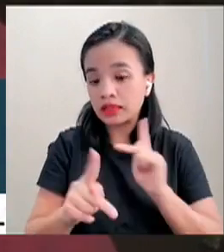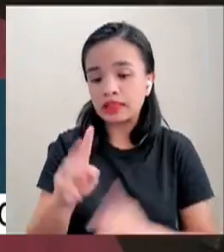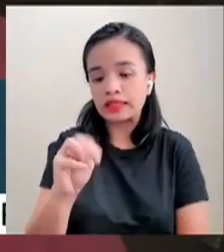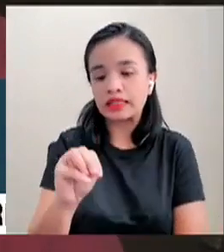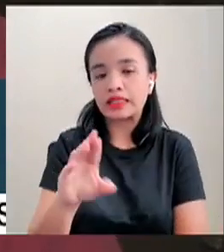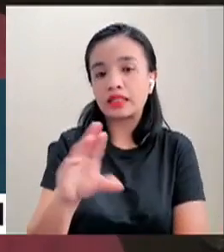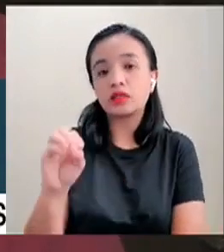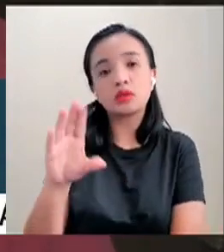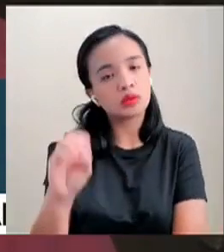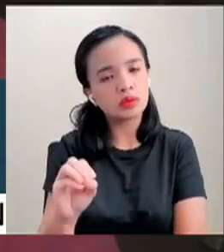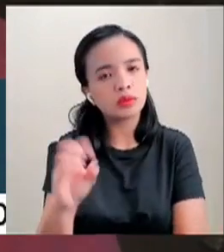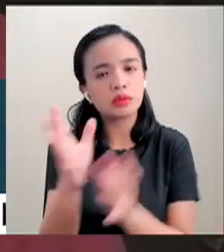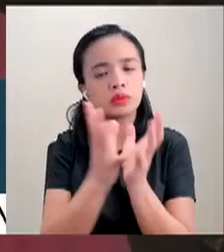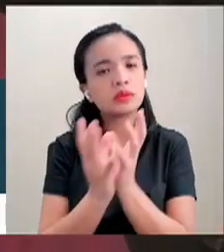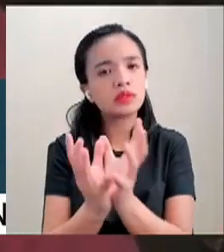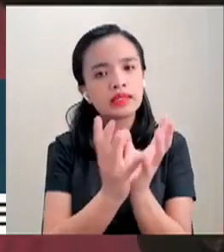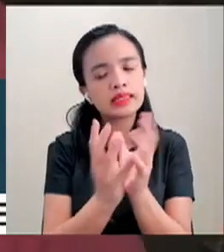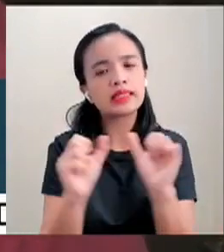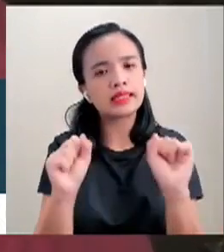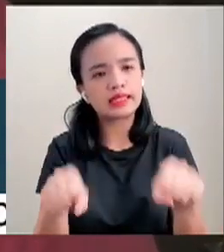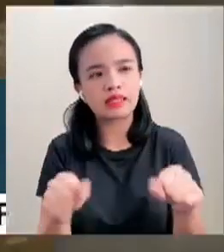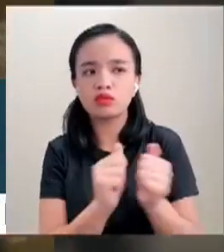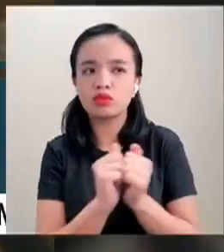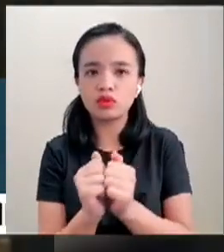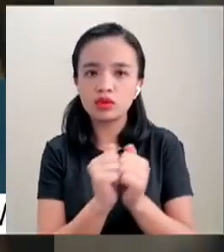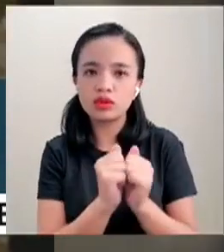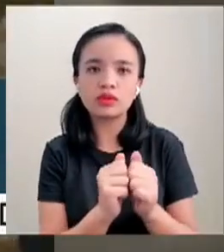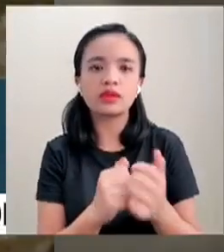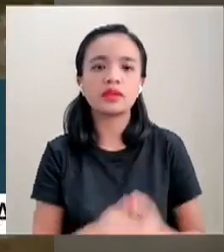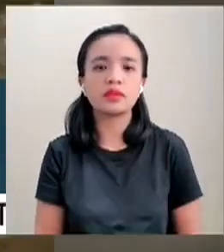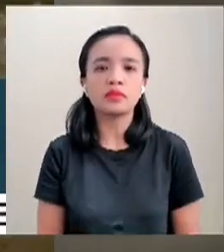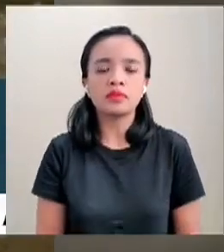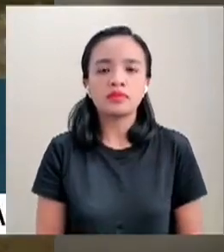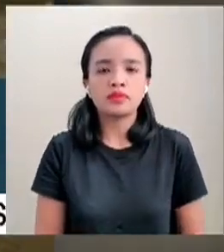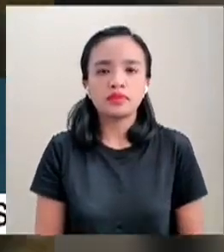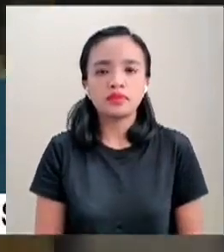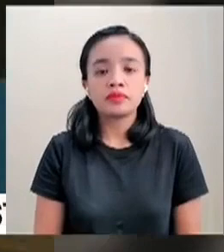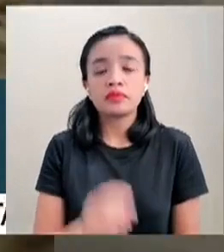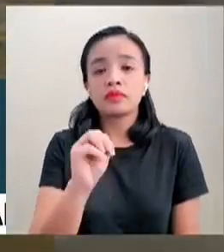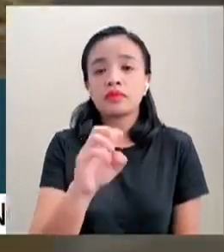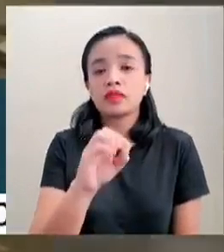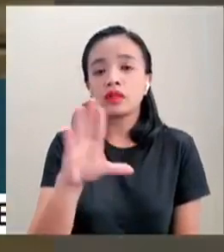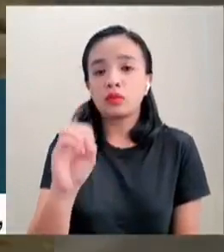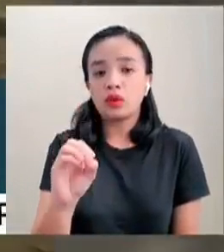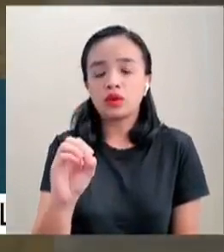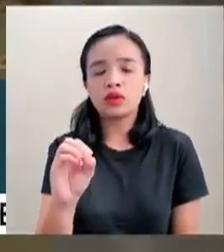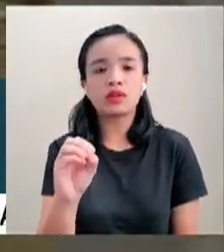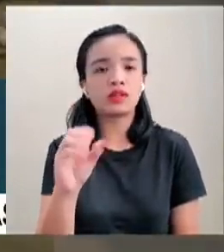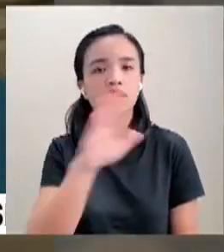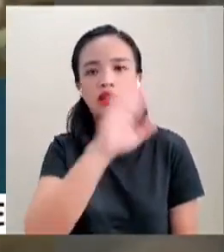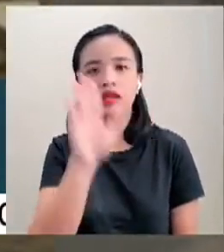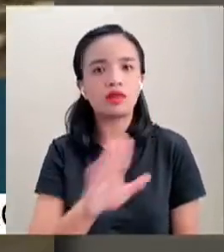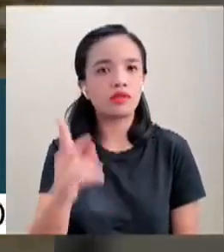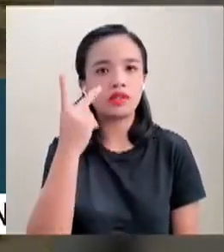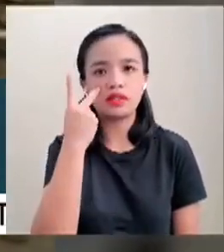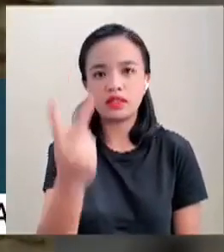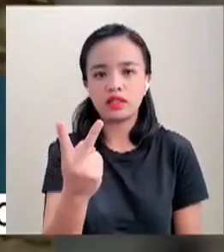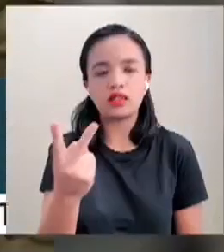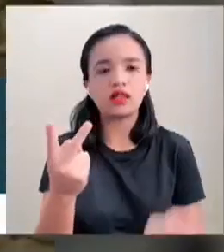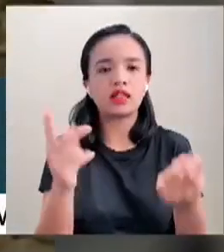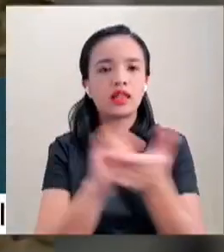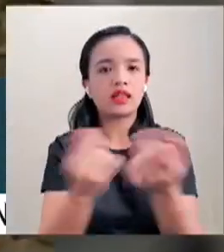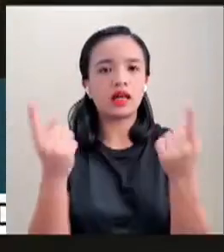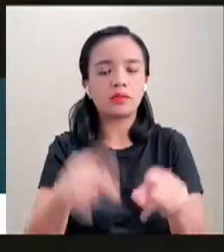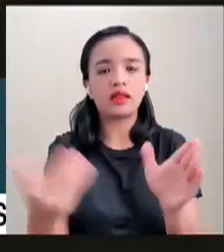community can get together and we can go through this. Morocco has not seen this powerful an earthquake since 2004, when a